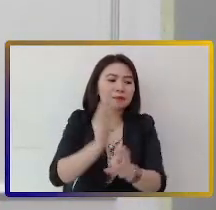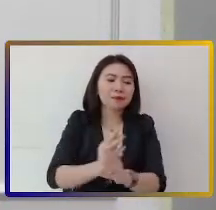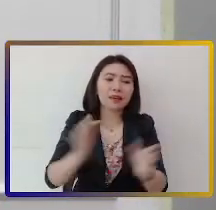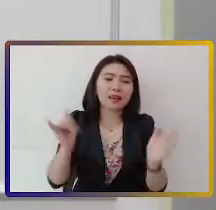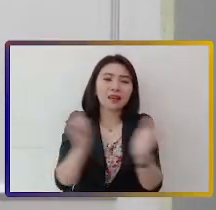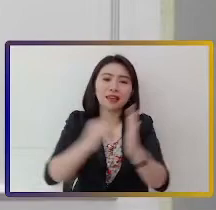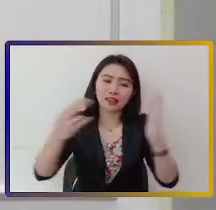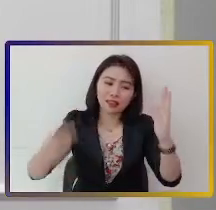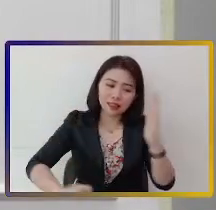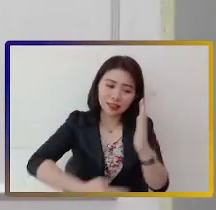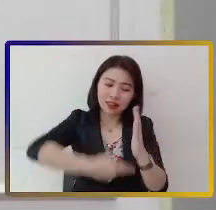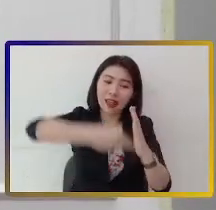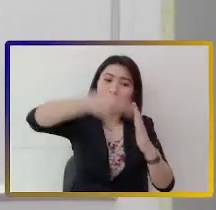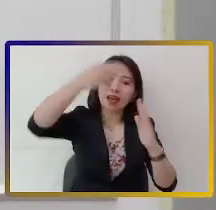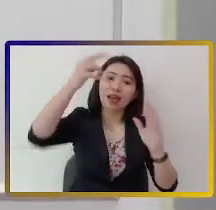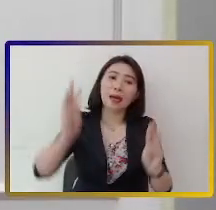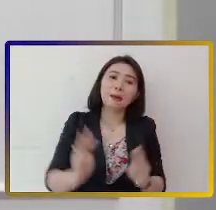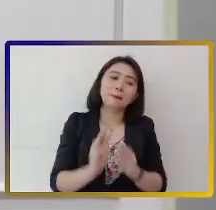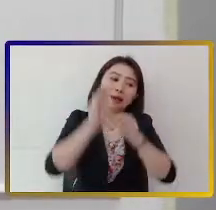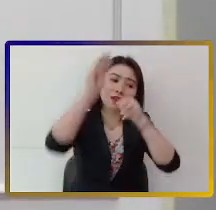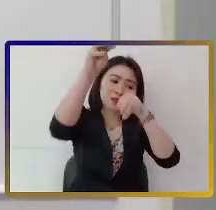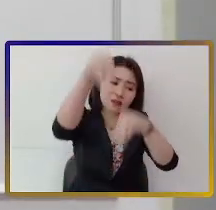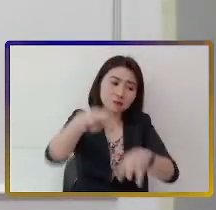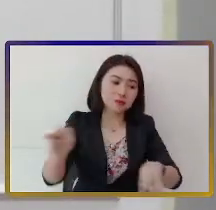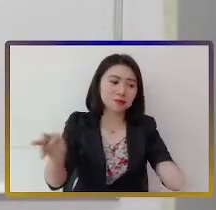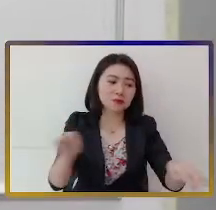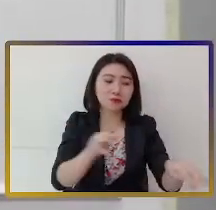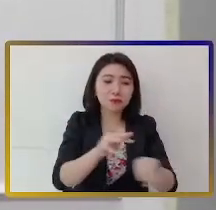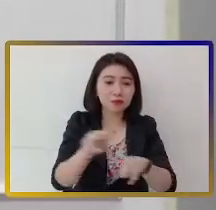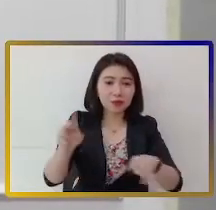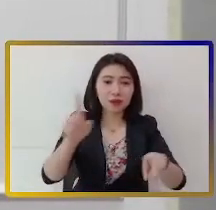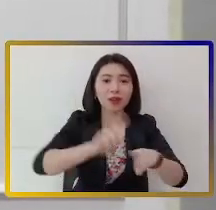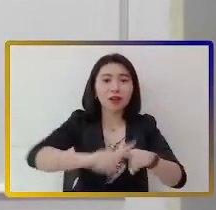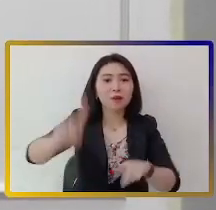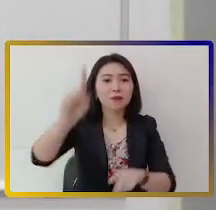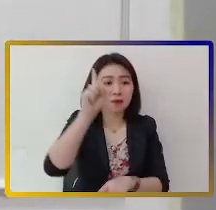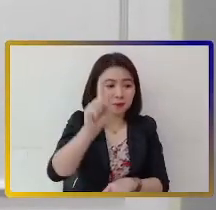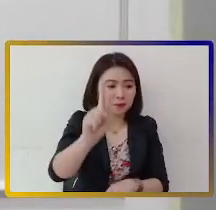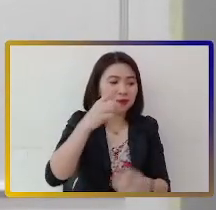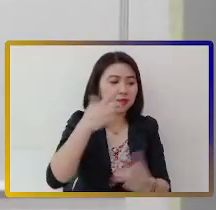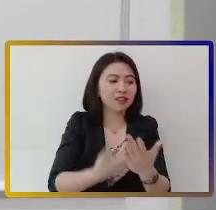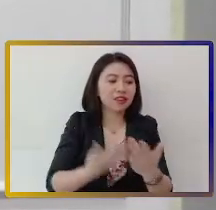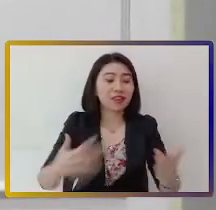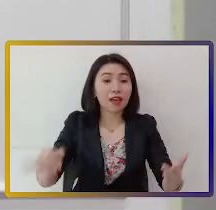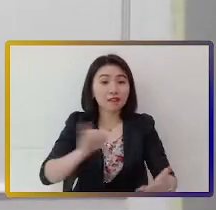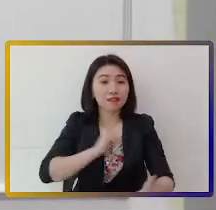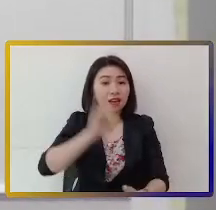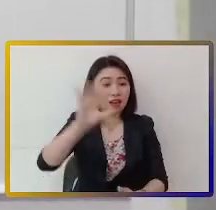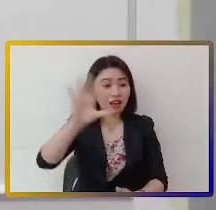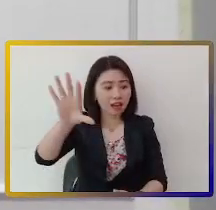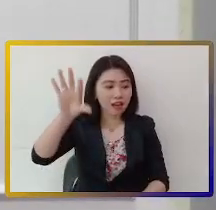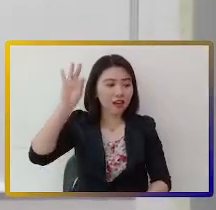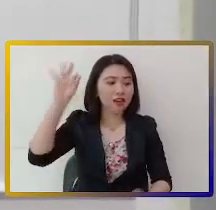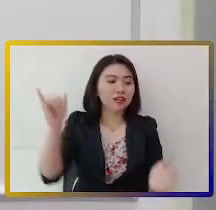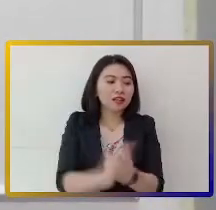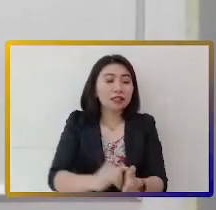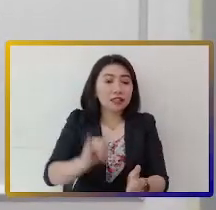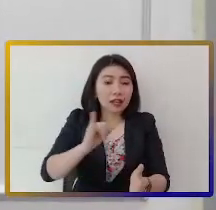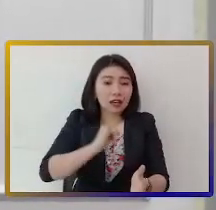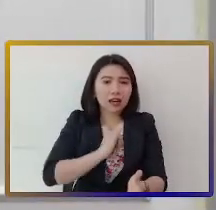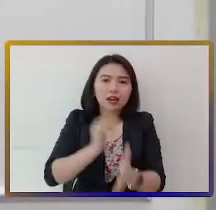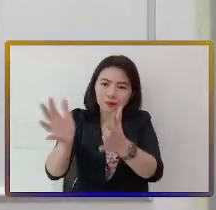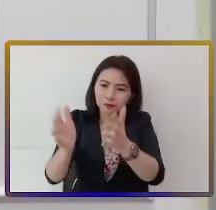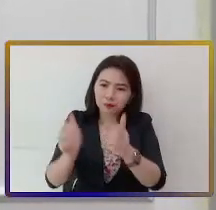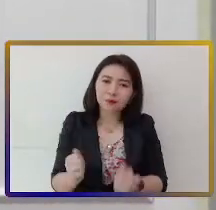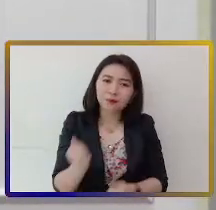can make that high mountain move, but one thing I found